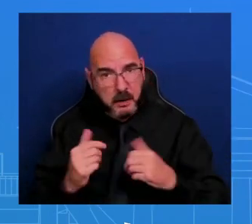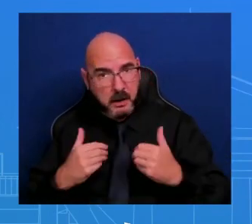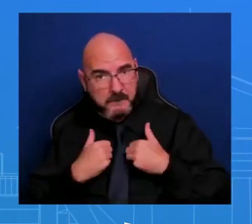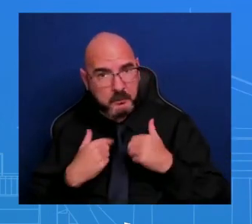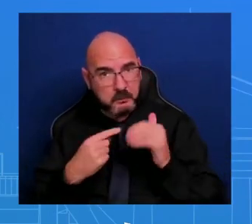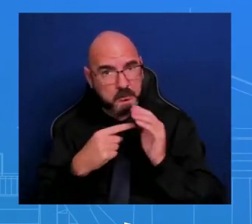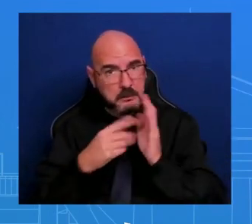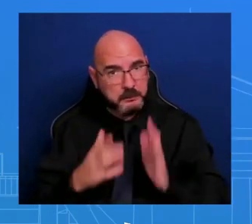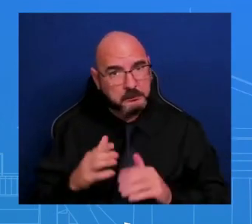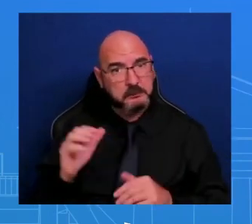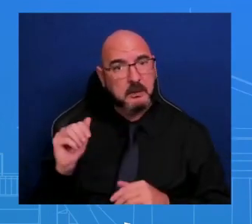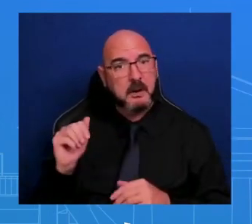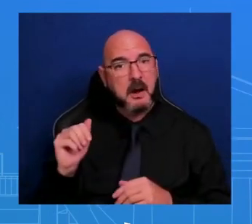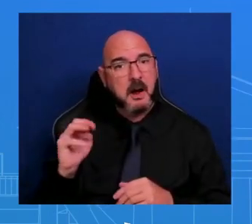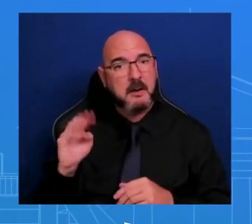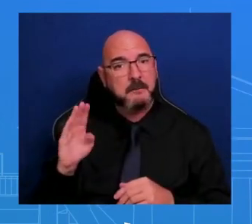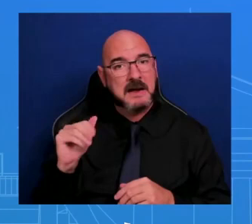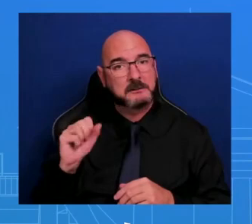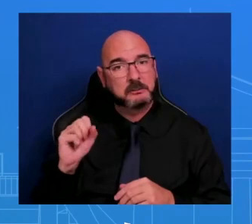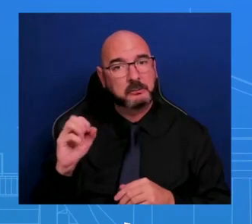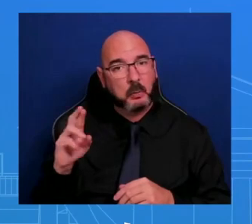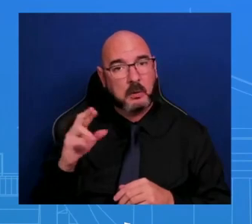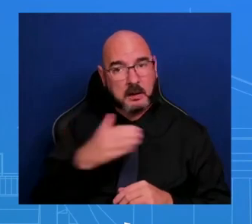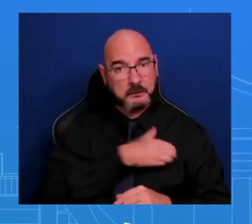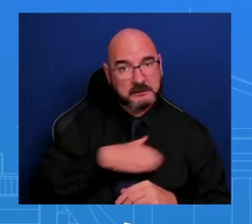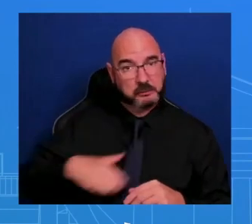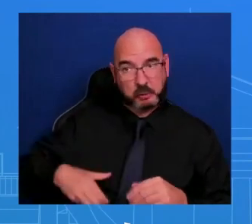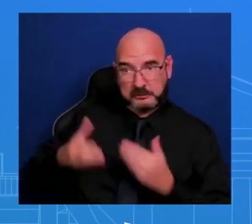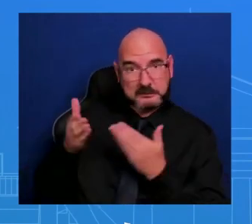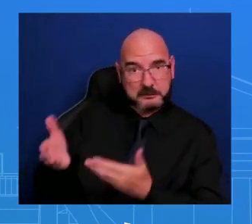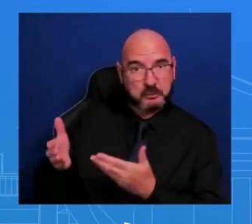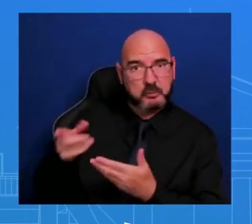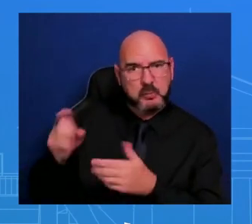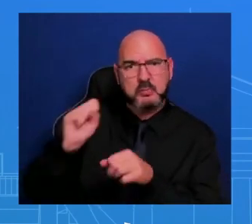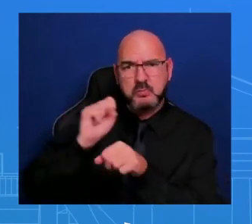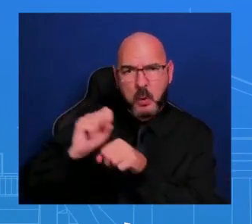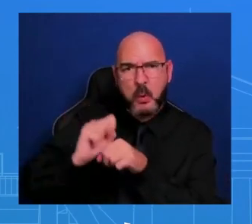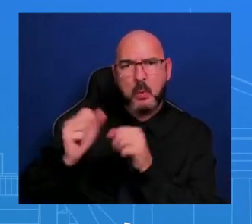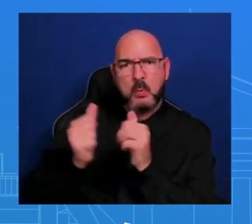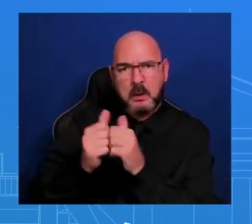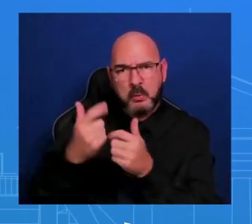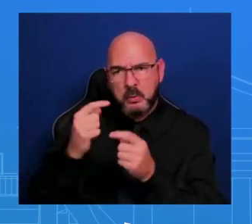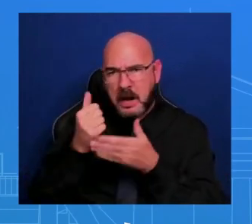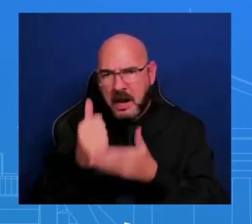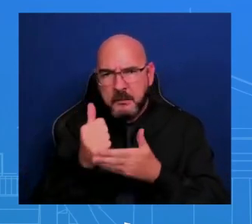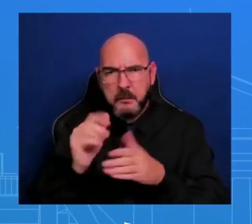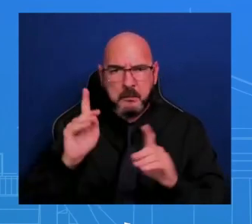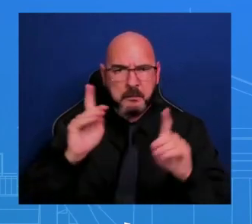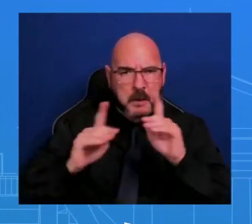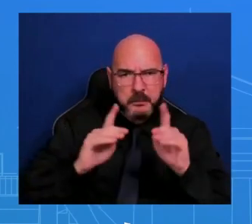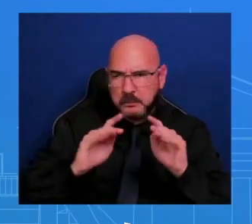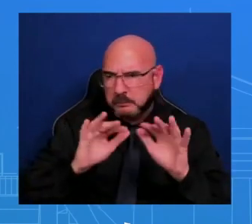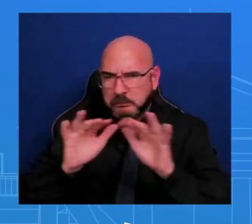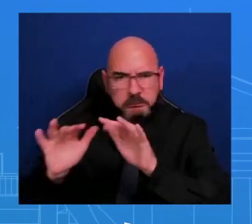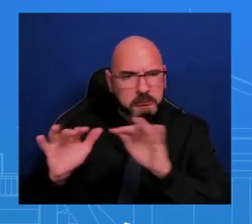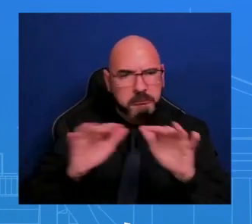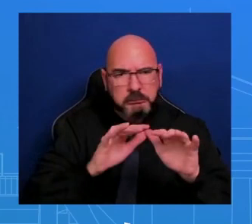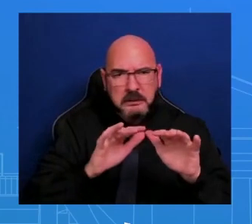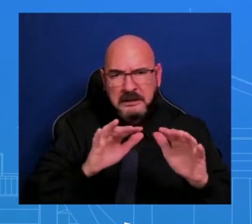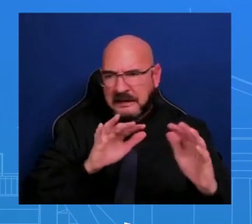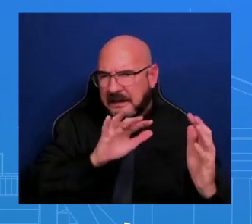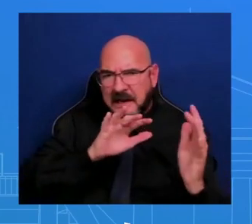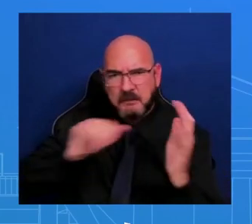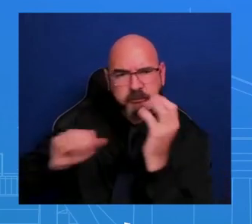in and to get safe passage for people out. I don't have a lot of progress on either front to speak to today. Unfortunately, there were no more trucks that got